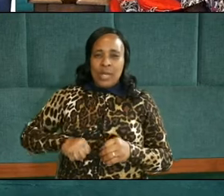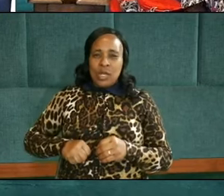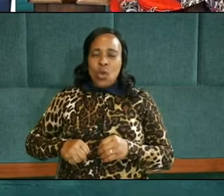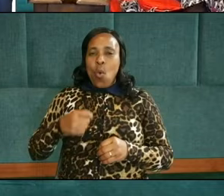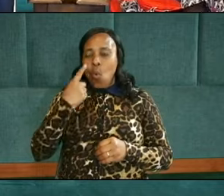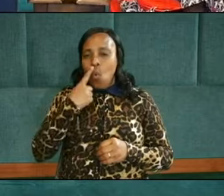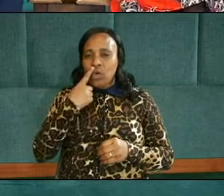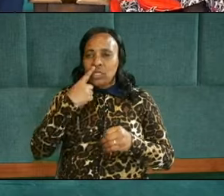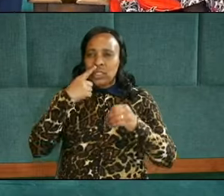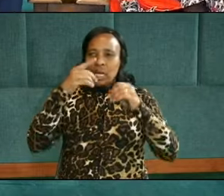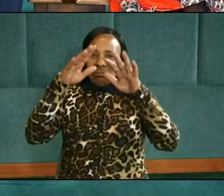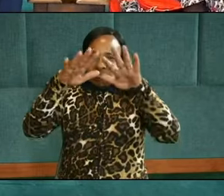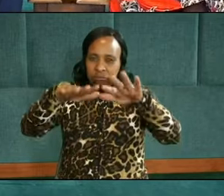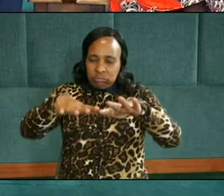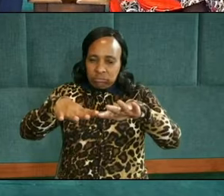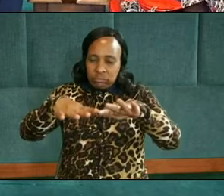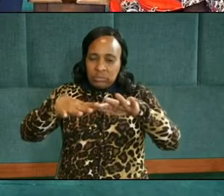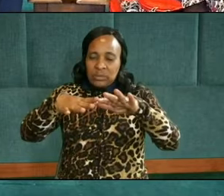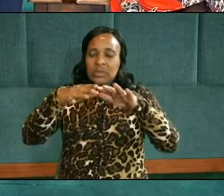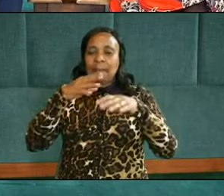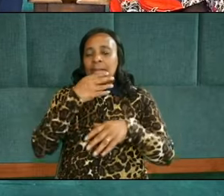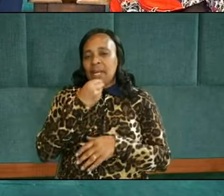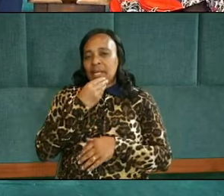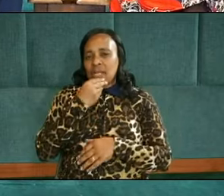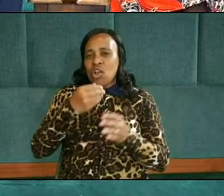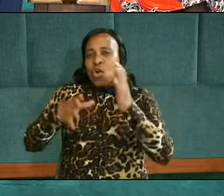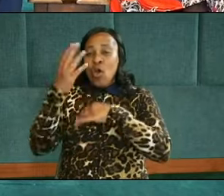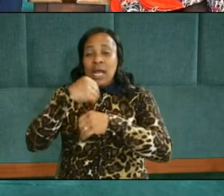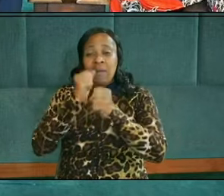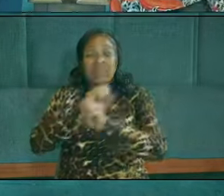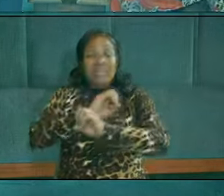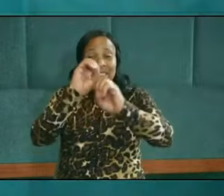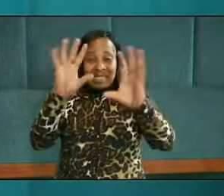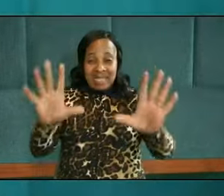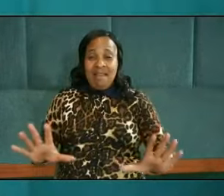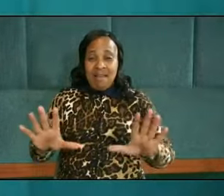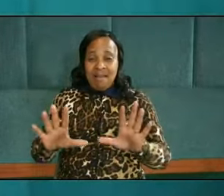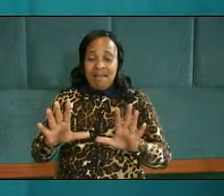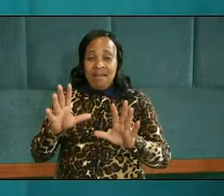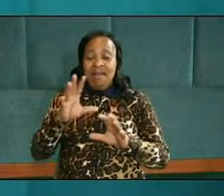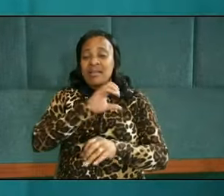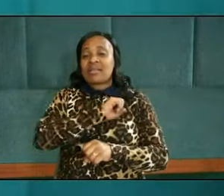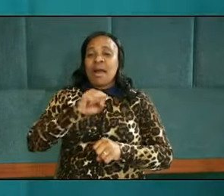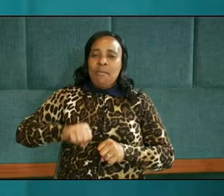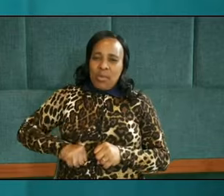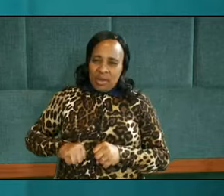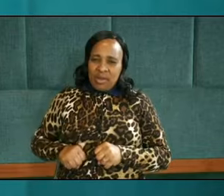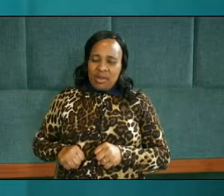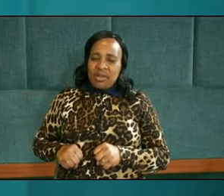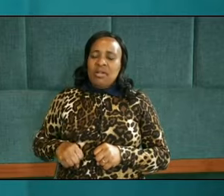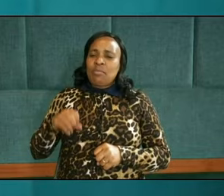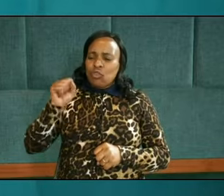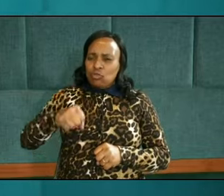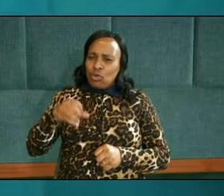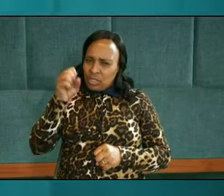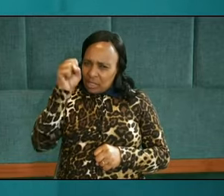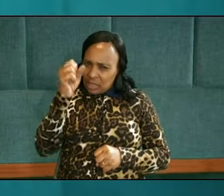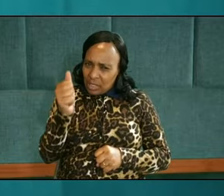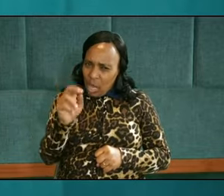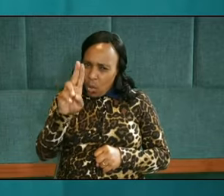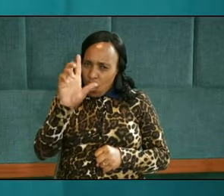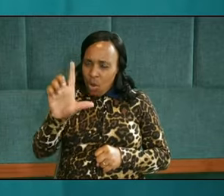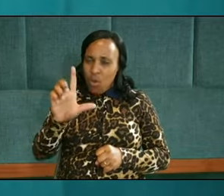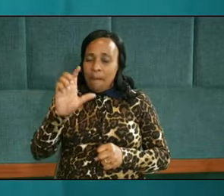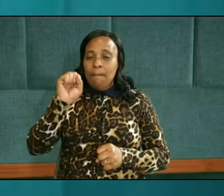anointing Saul. So God had made it clear to Samuel that Saul would be the king. Mm-hmm.